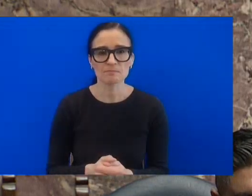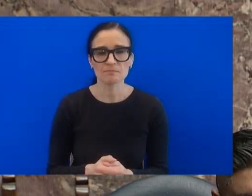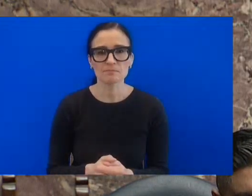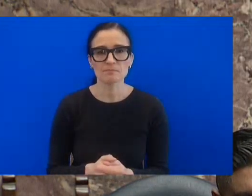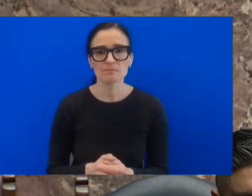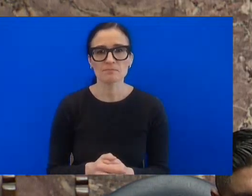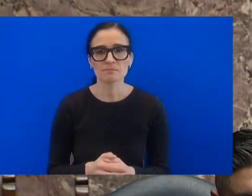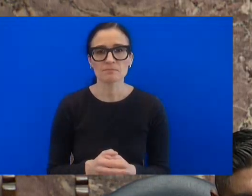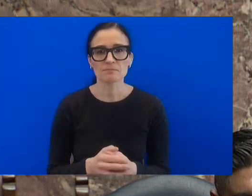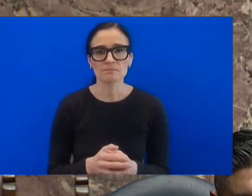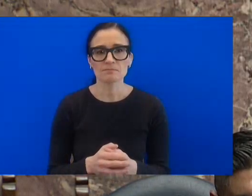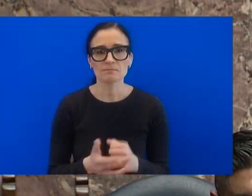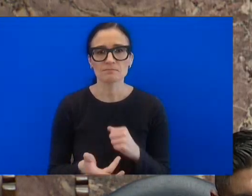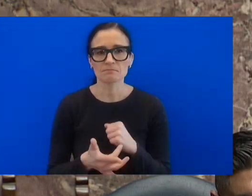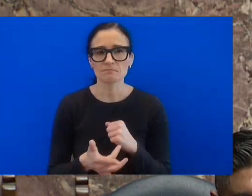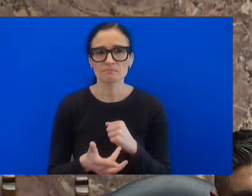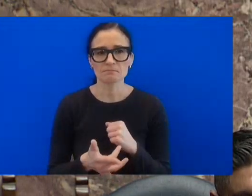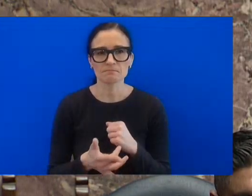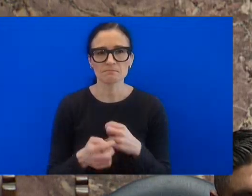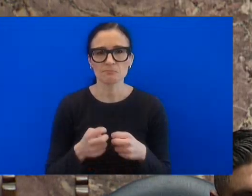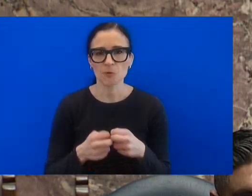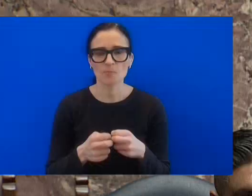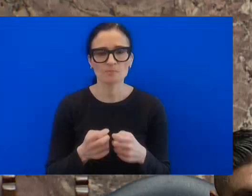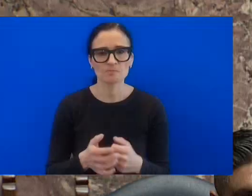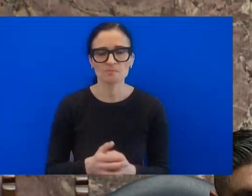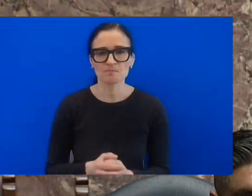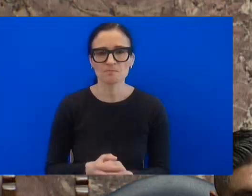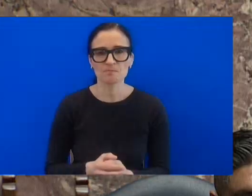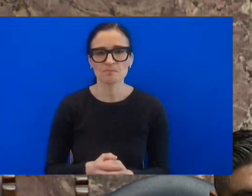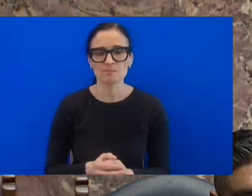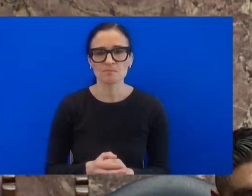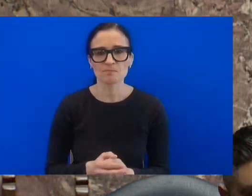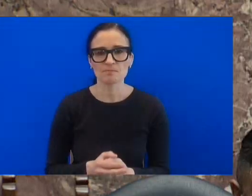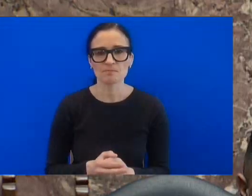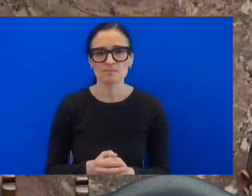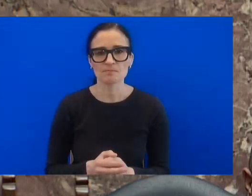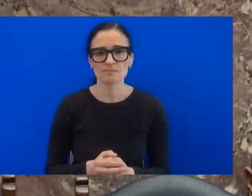real concern for the health and safety of British Columbians and intervene?